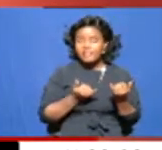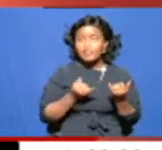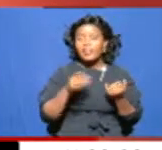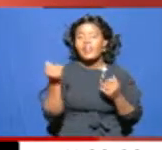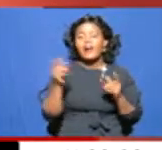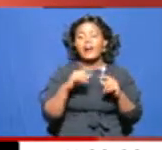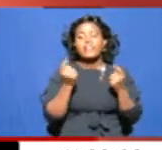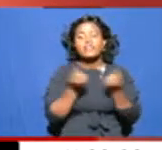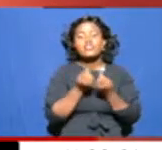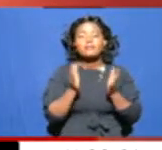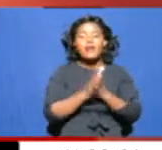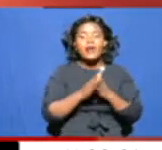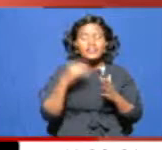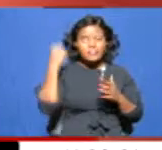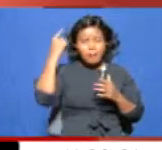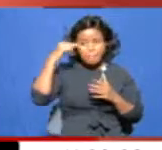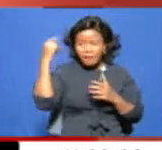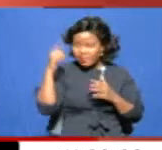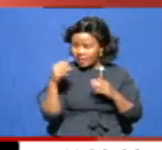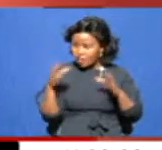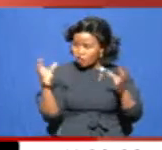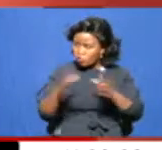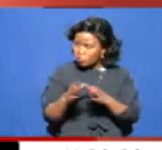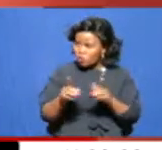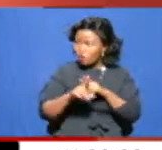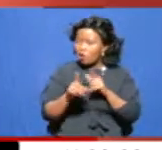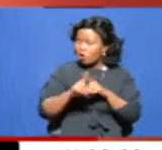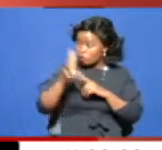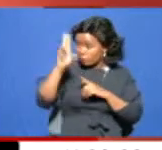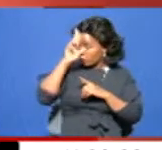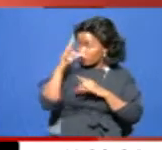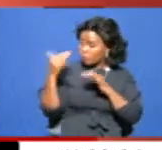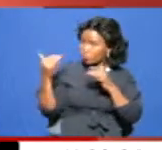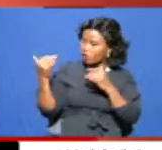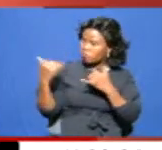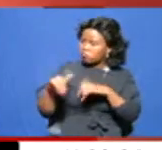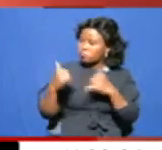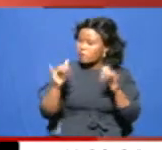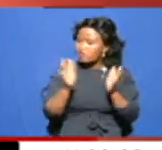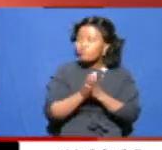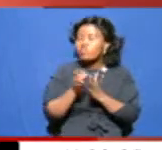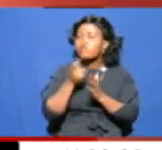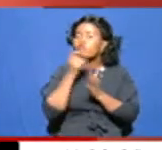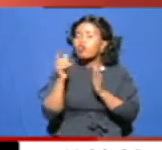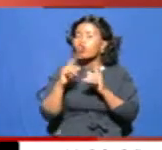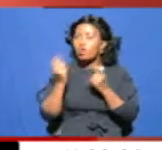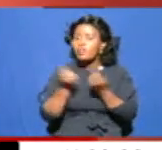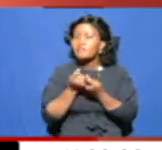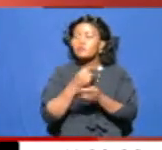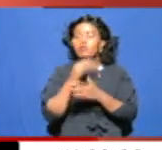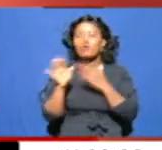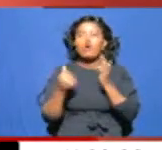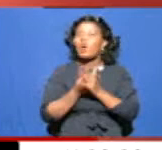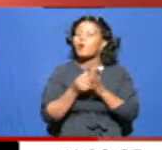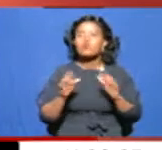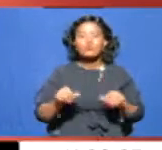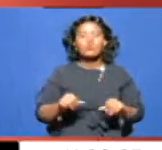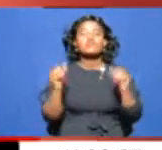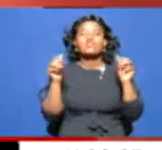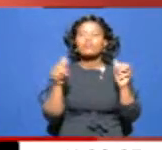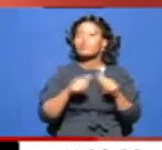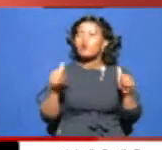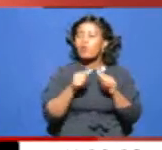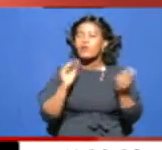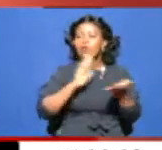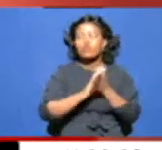Annex, and inside the main stadium, Police was playing Gor Mahia. And each went concurrently well, simultaneously, without any